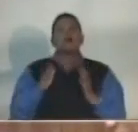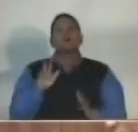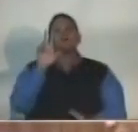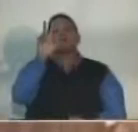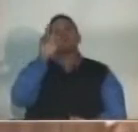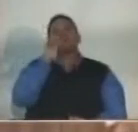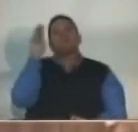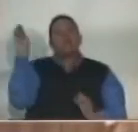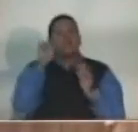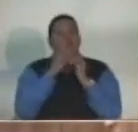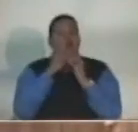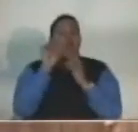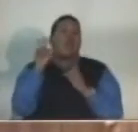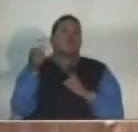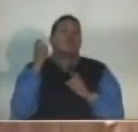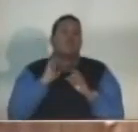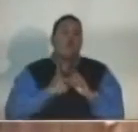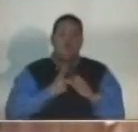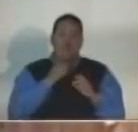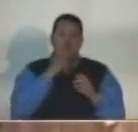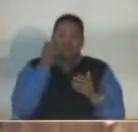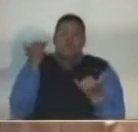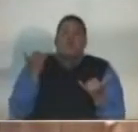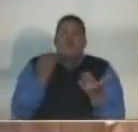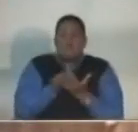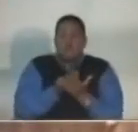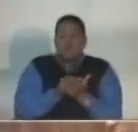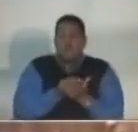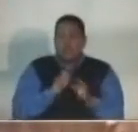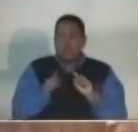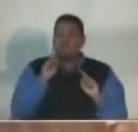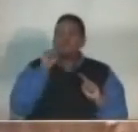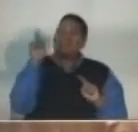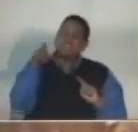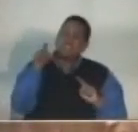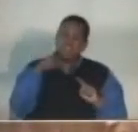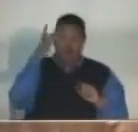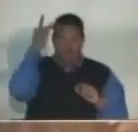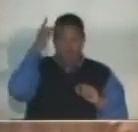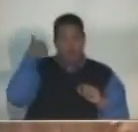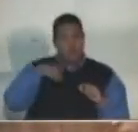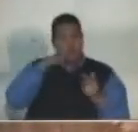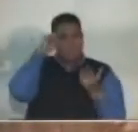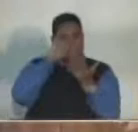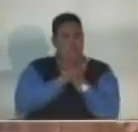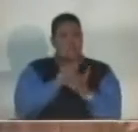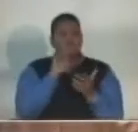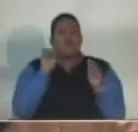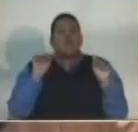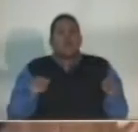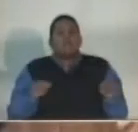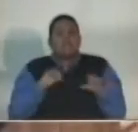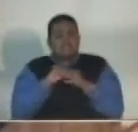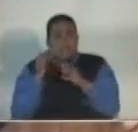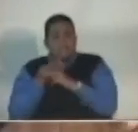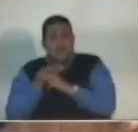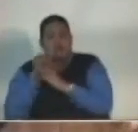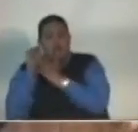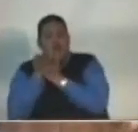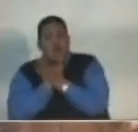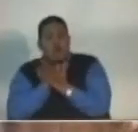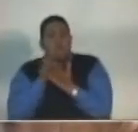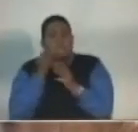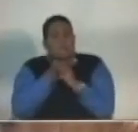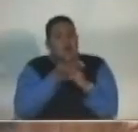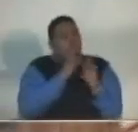Speaker, and that has to come from our existing budget. But it's necessary because we believe that competence in math accounts for